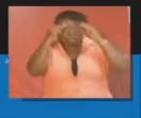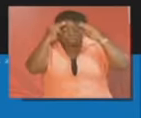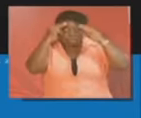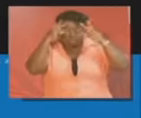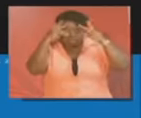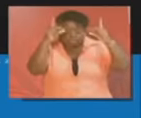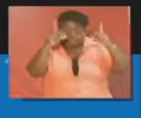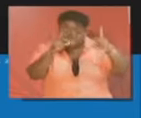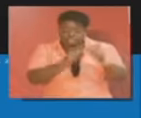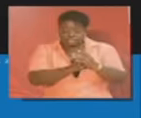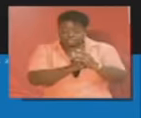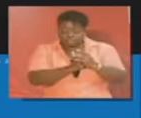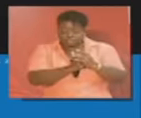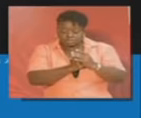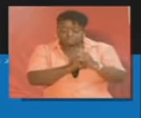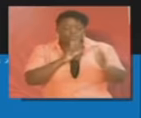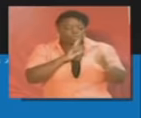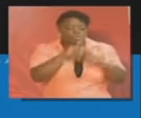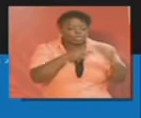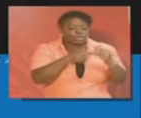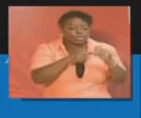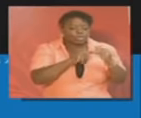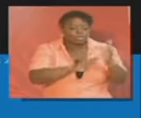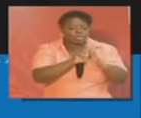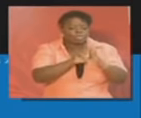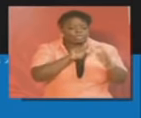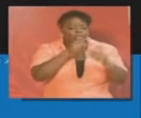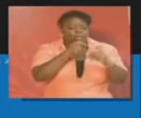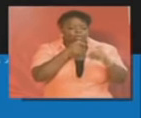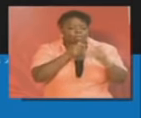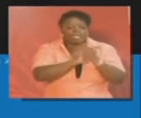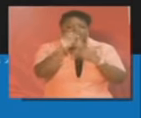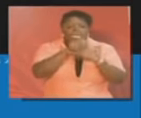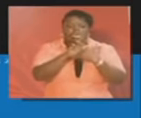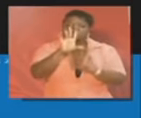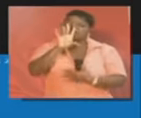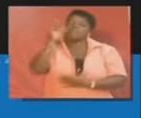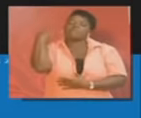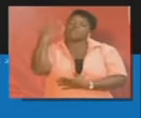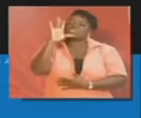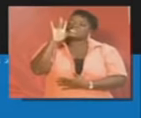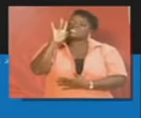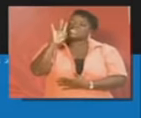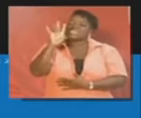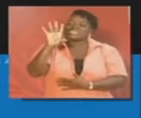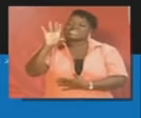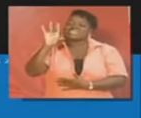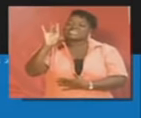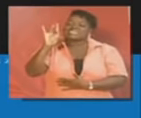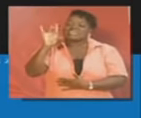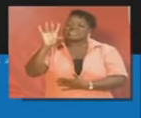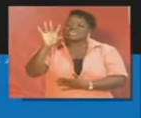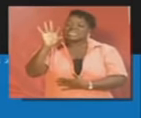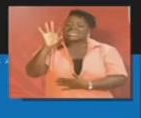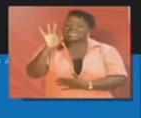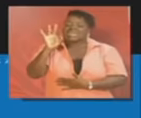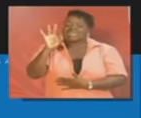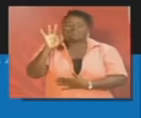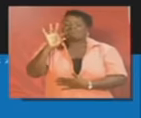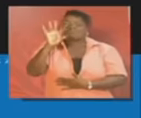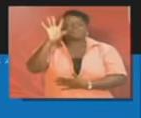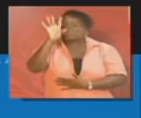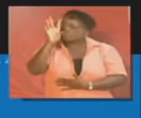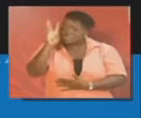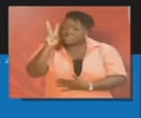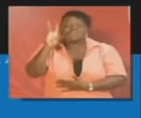updates given on April 6th, 7th, and 8th. They all include samples that were taken on